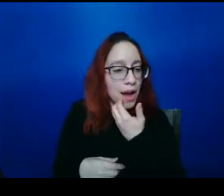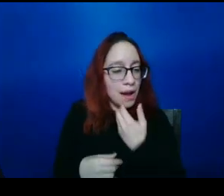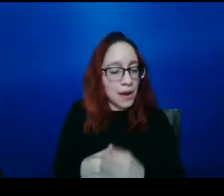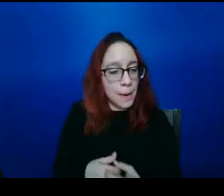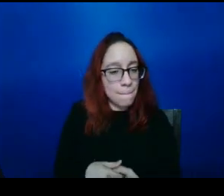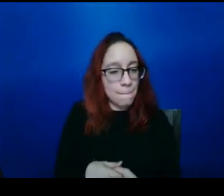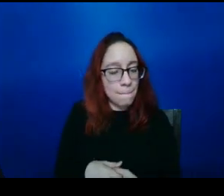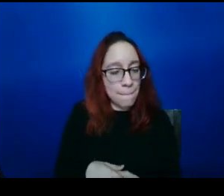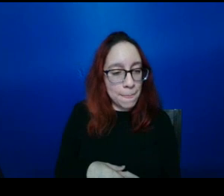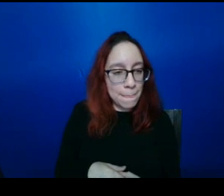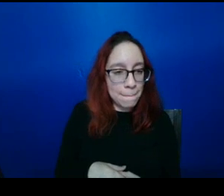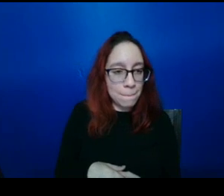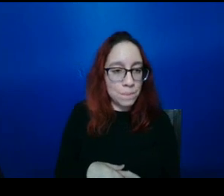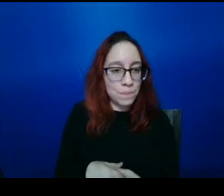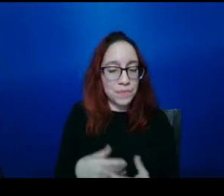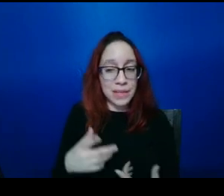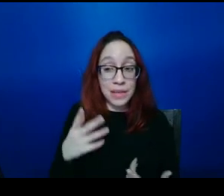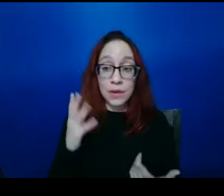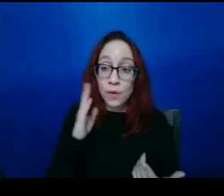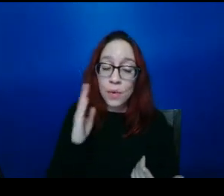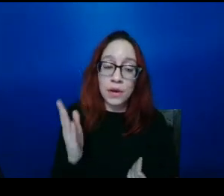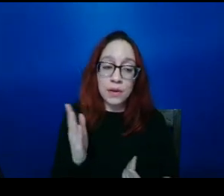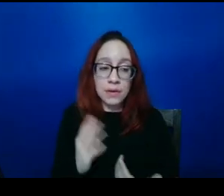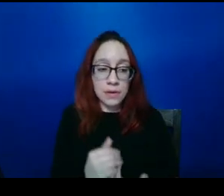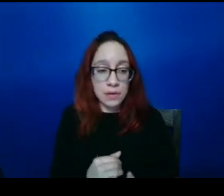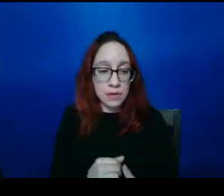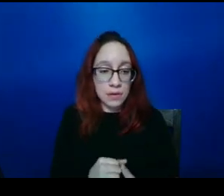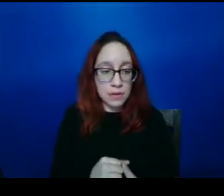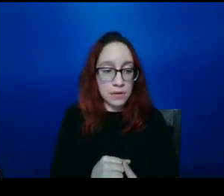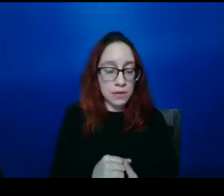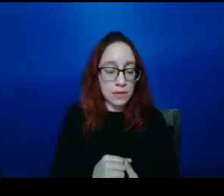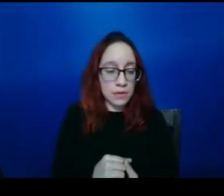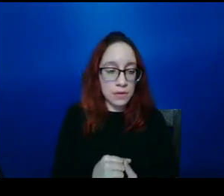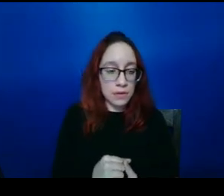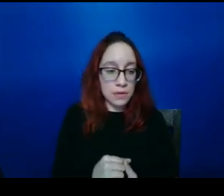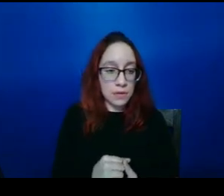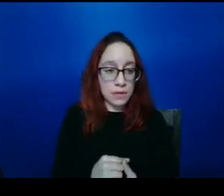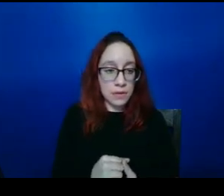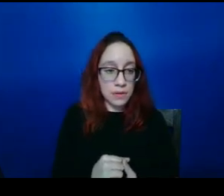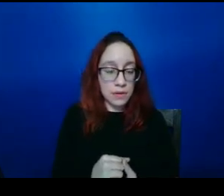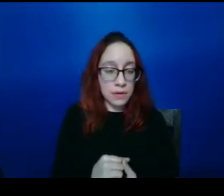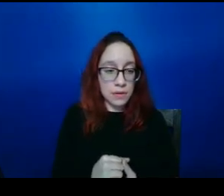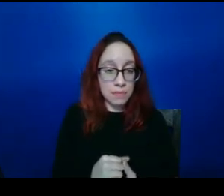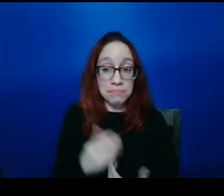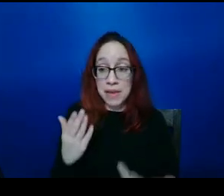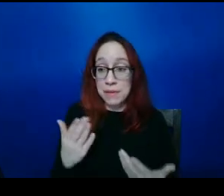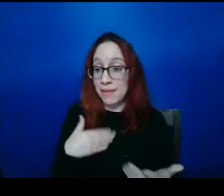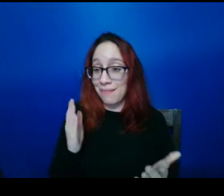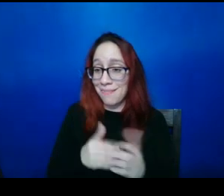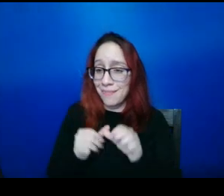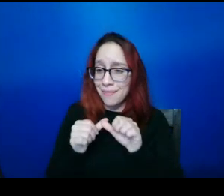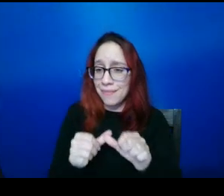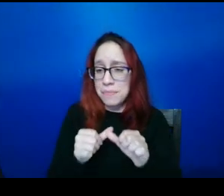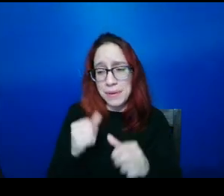will present the opportunity sometime several years in the future